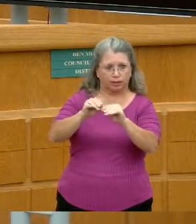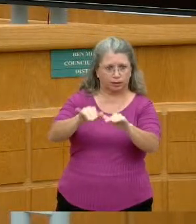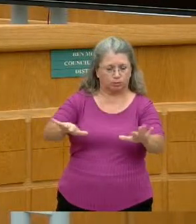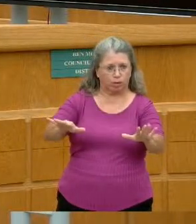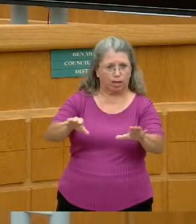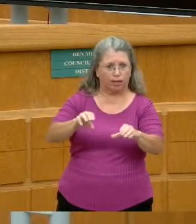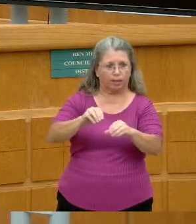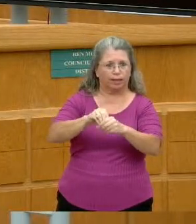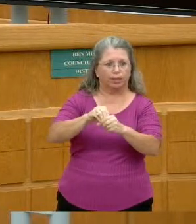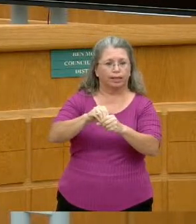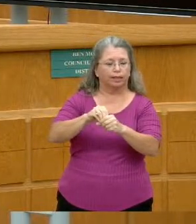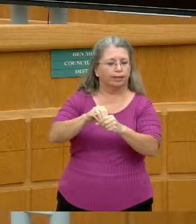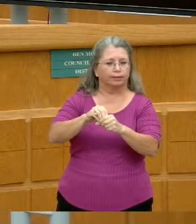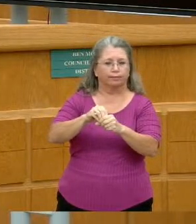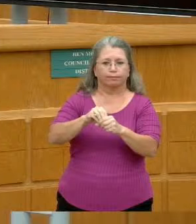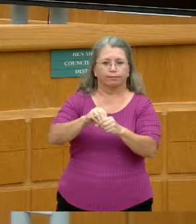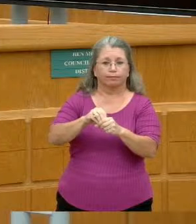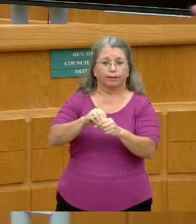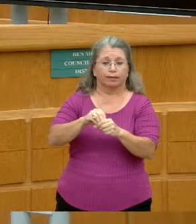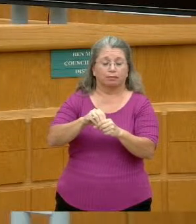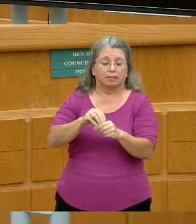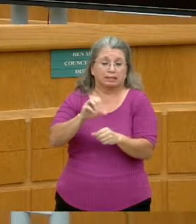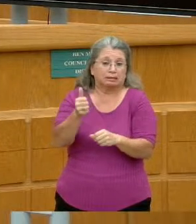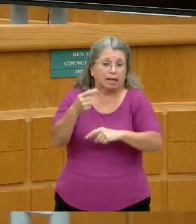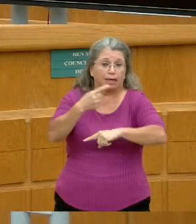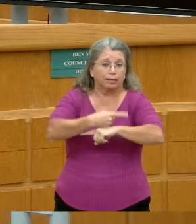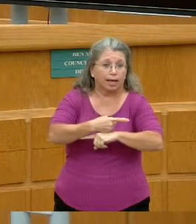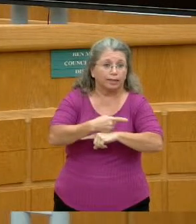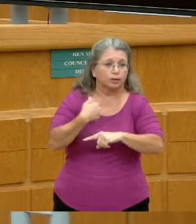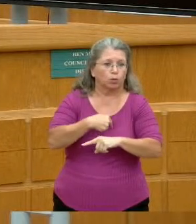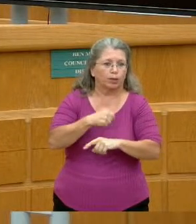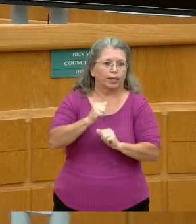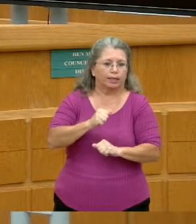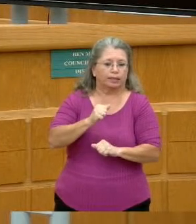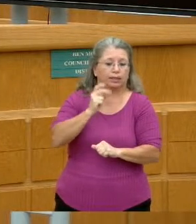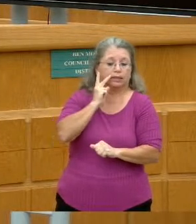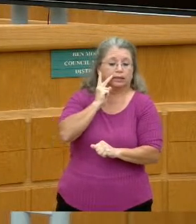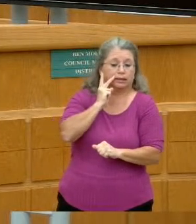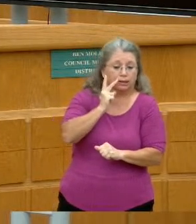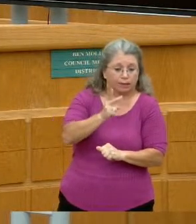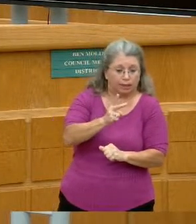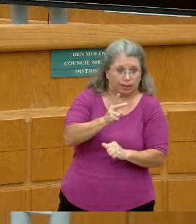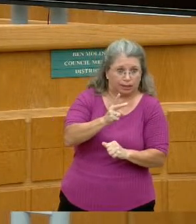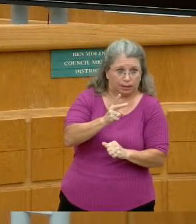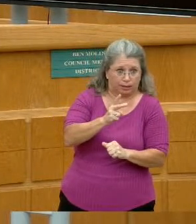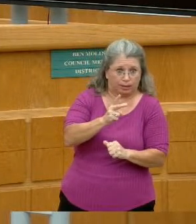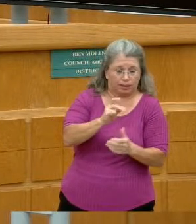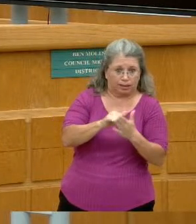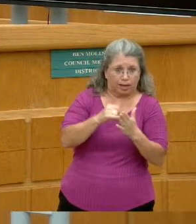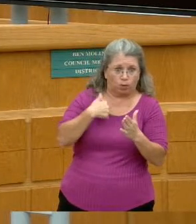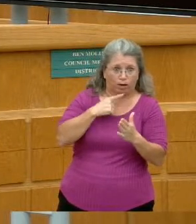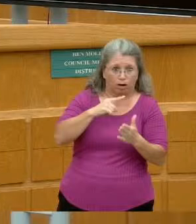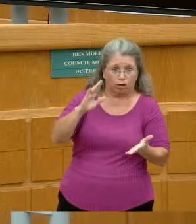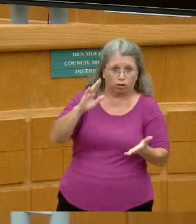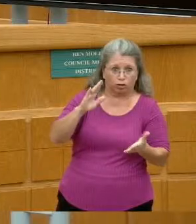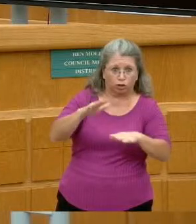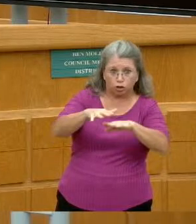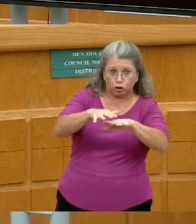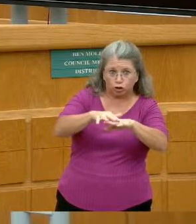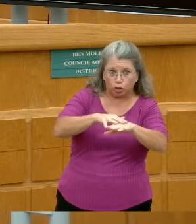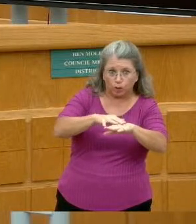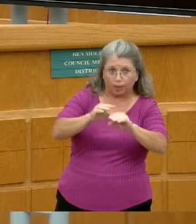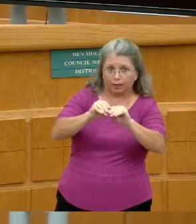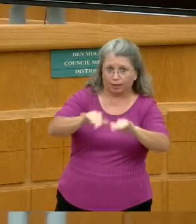as 10 days. At least we could see that we were slowing the spread that fast. Now, that being said, we can look at